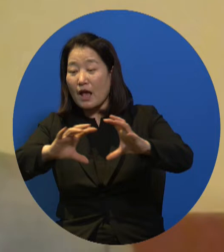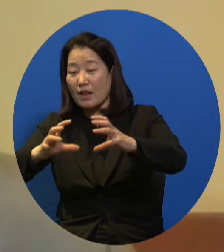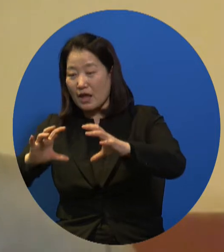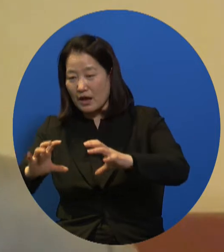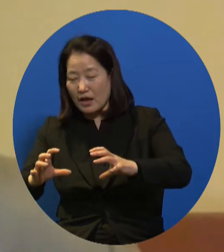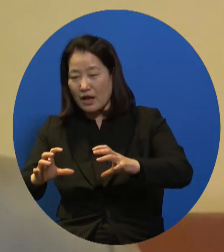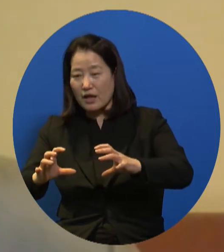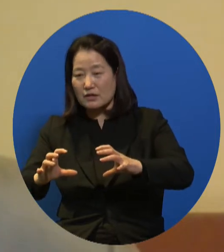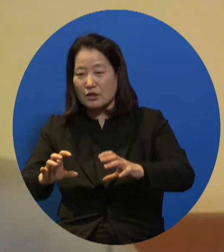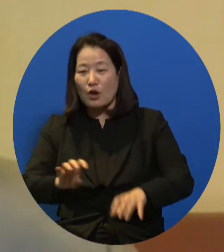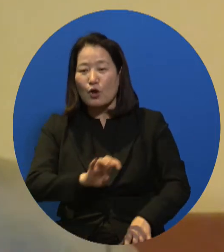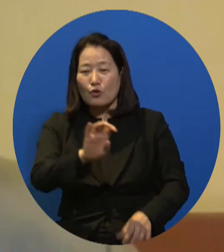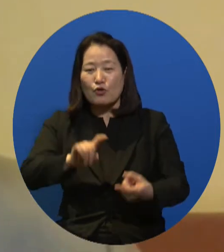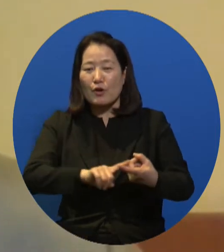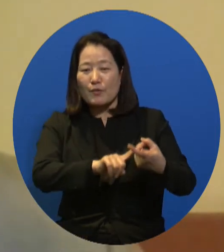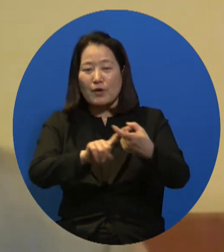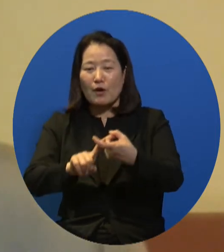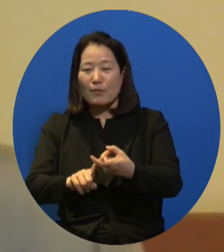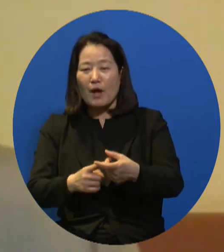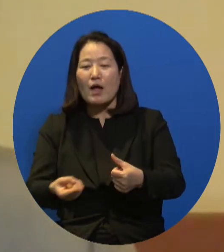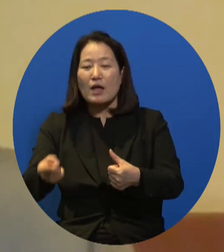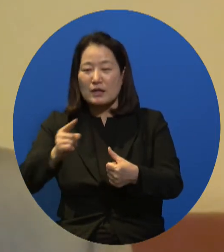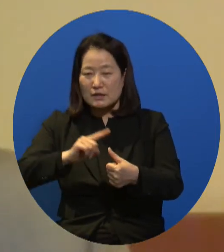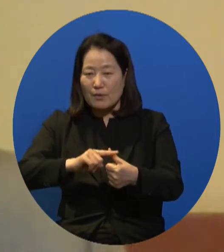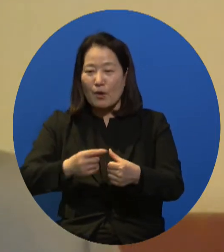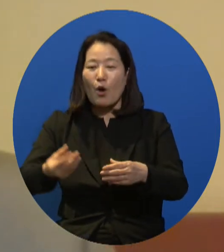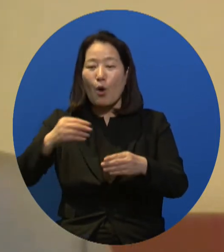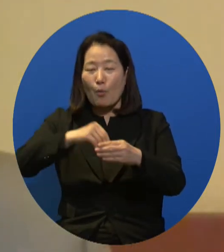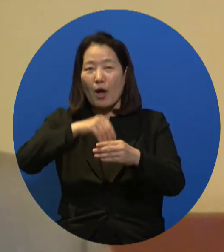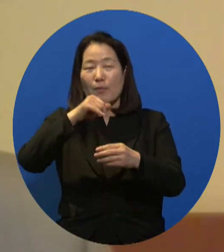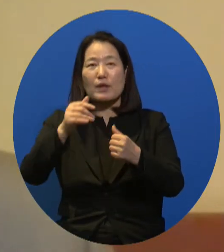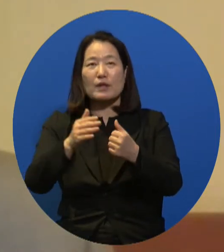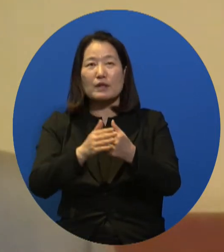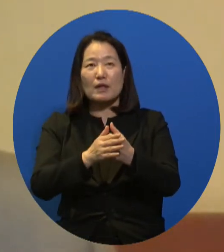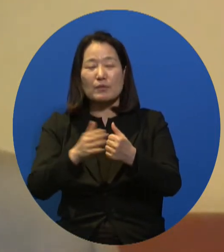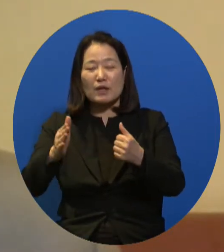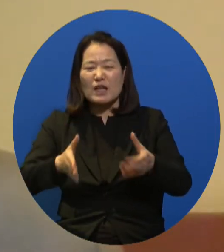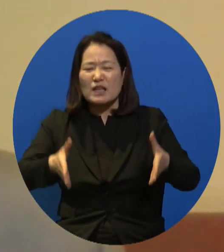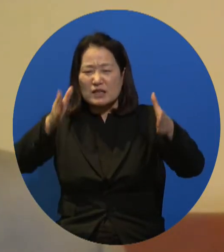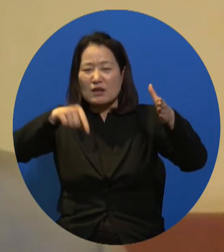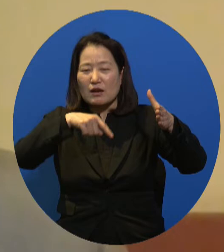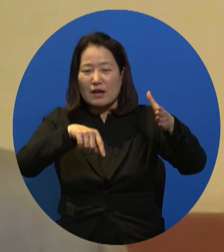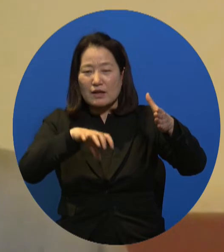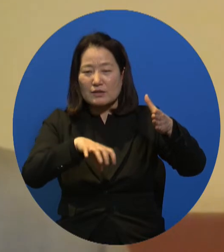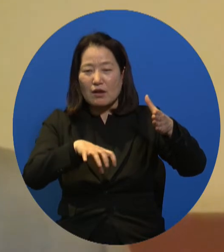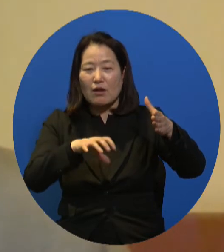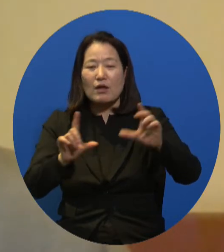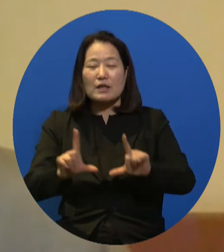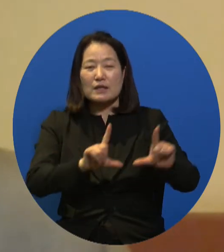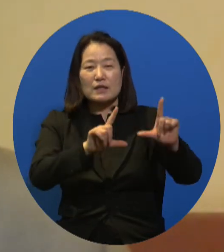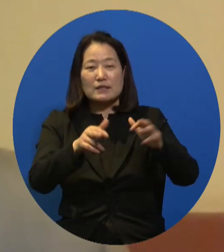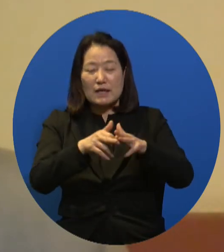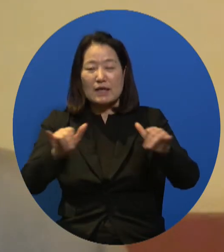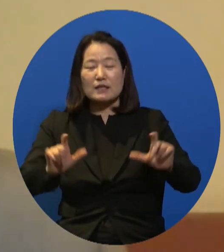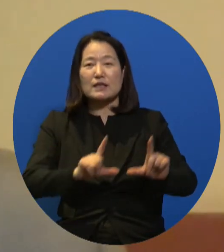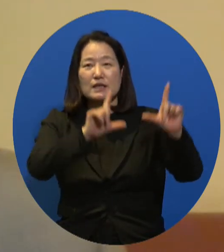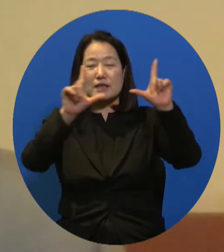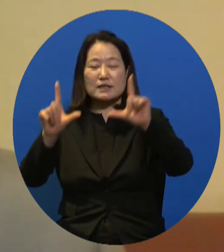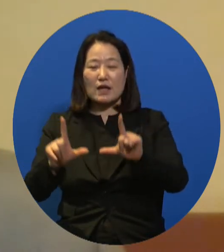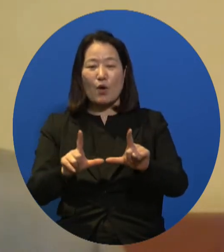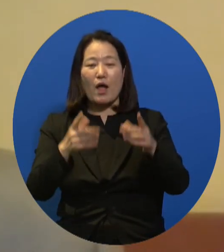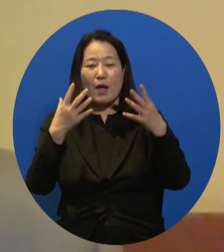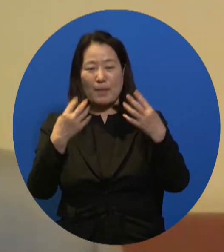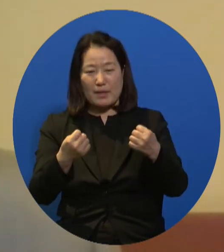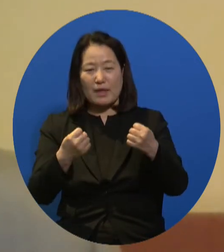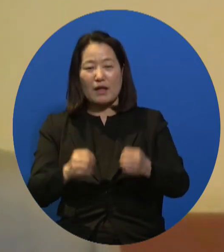rates of institutionalization. Here in Europe, we have aging populations, meaning that many of our countries